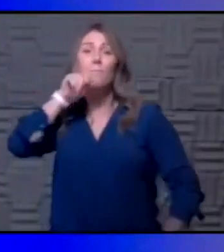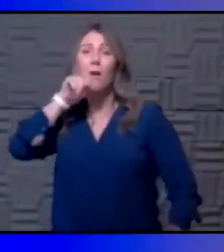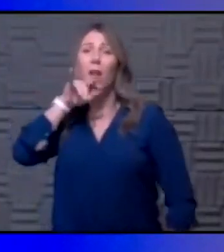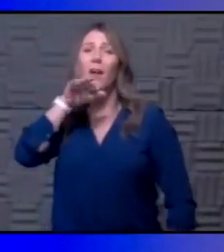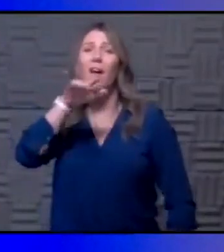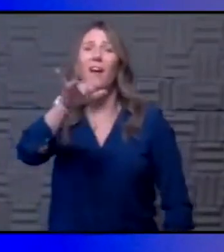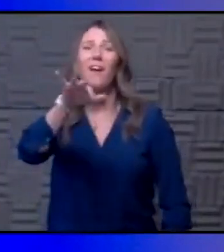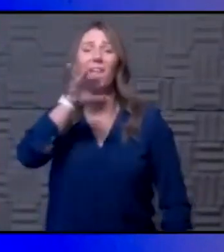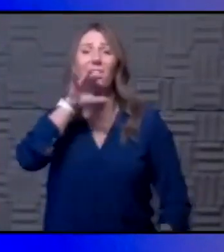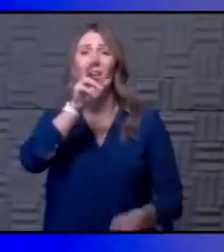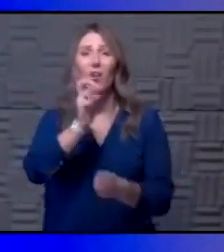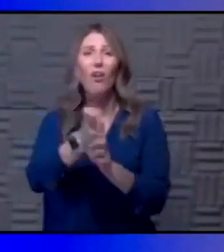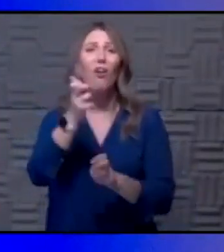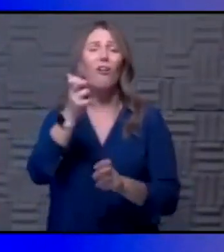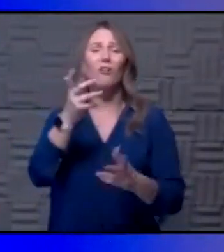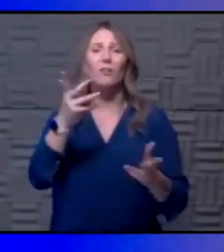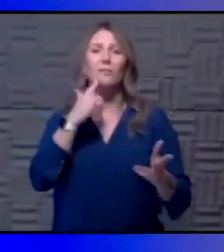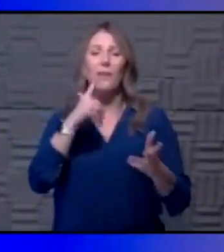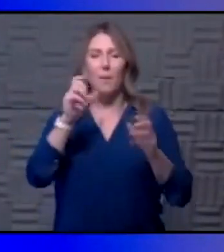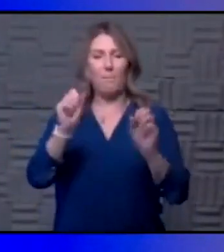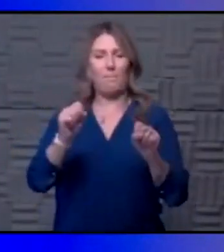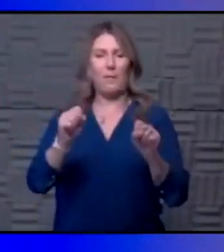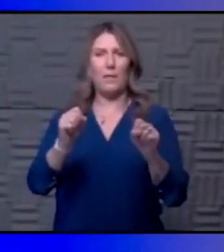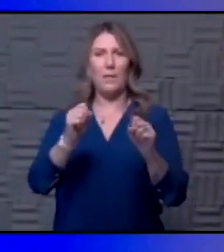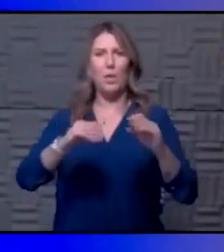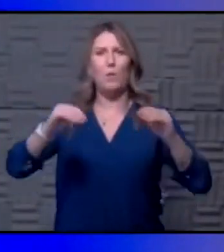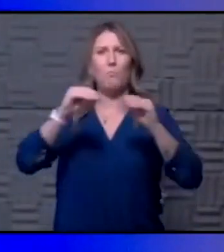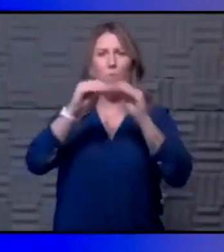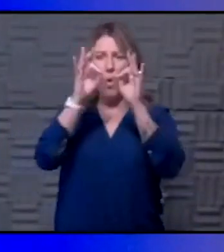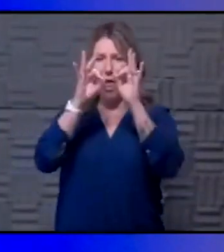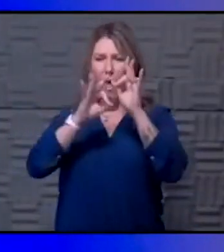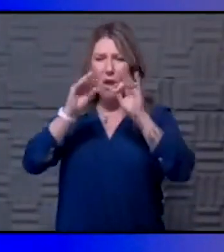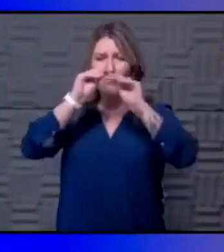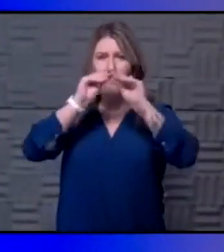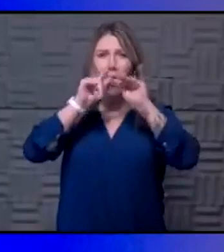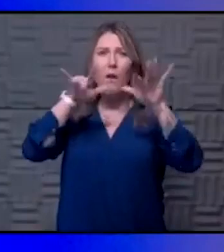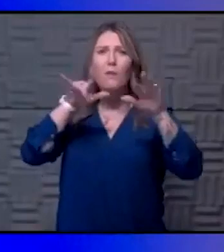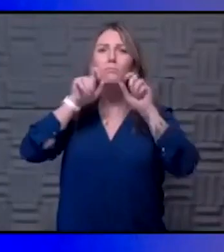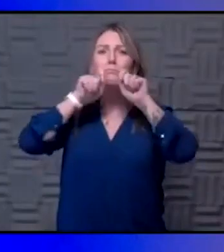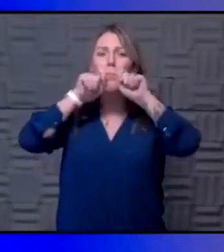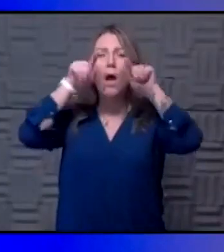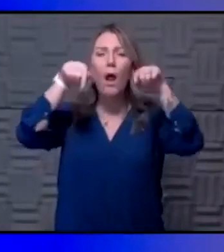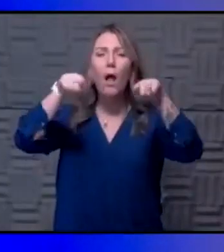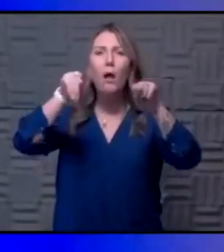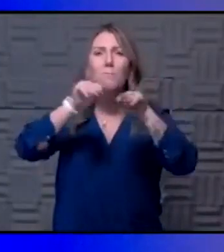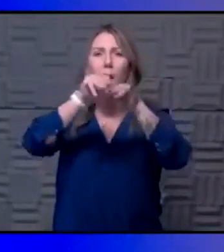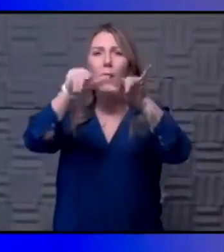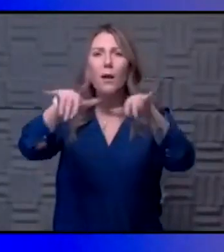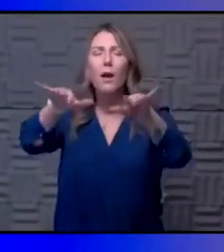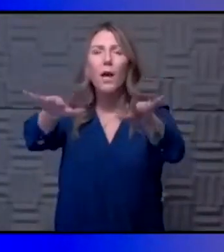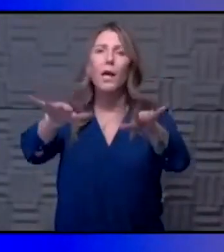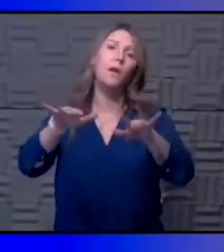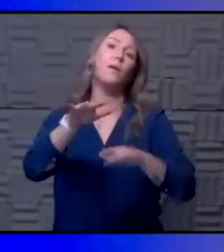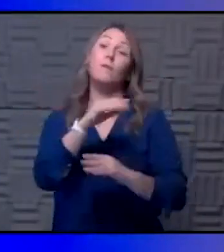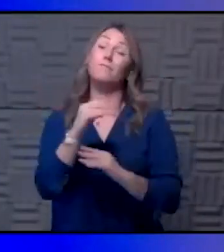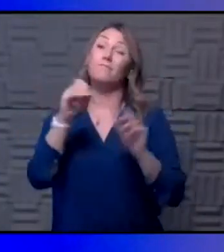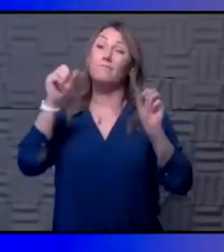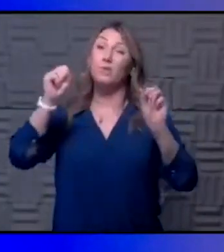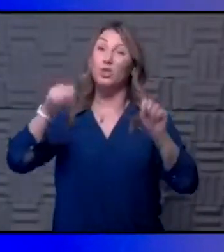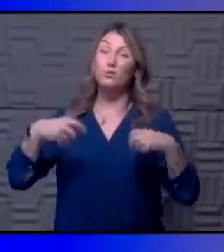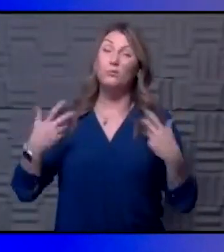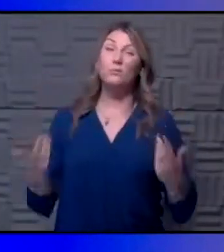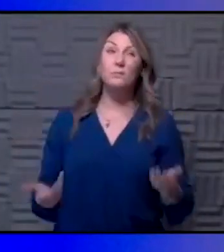harder, you have that ability to put more viral particles or droplets into the environment, and that could be